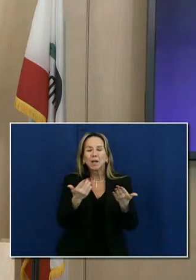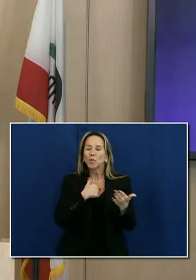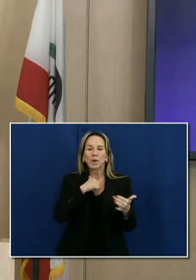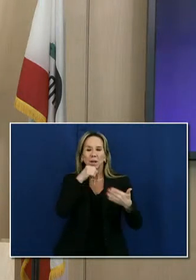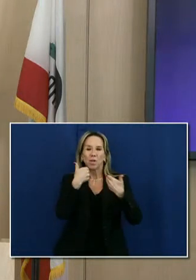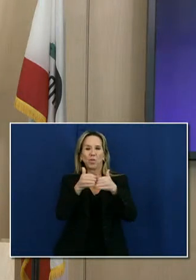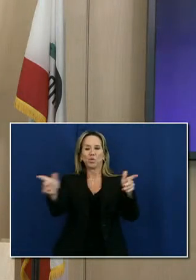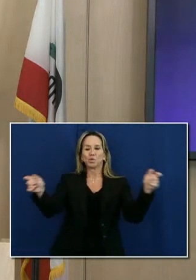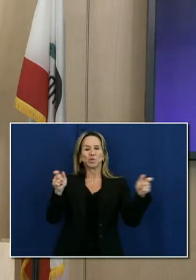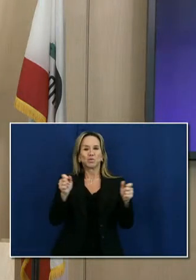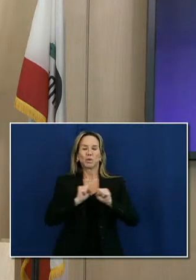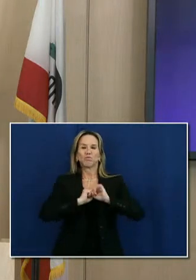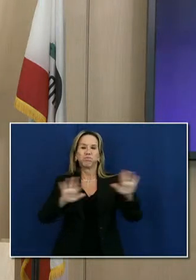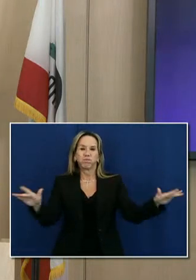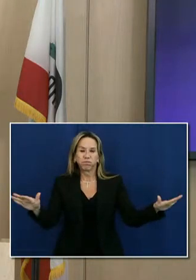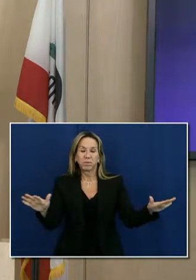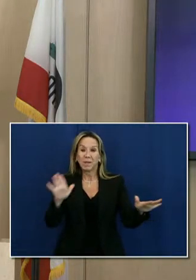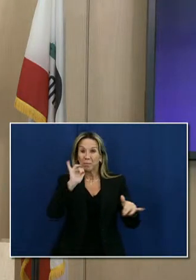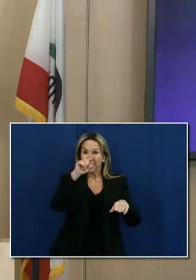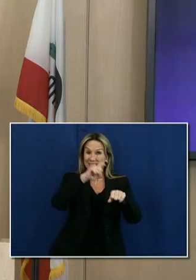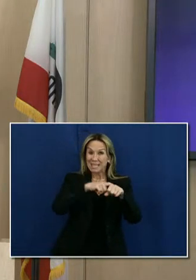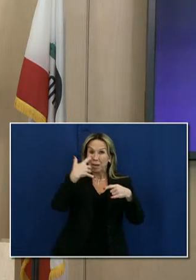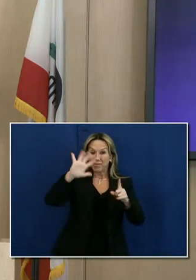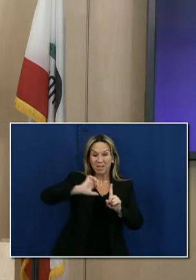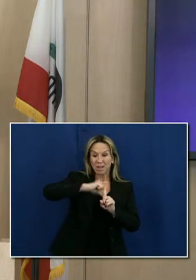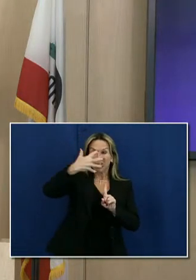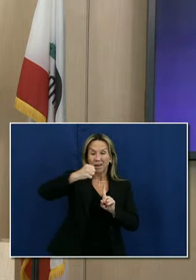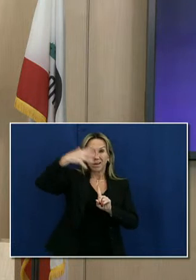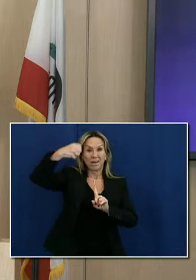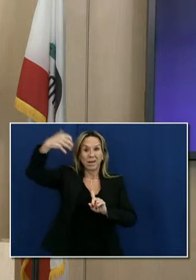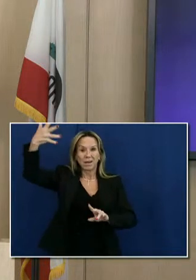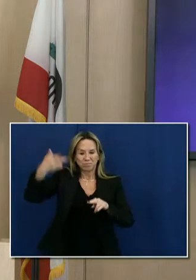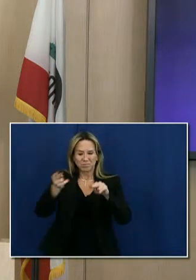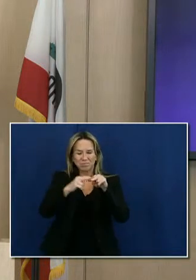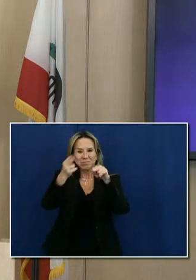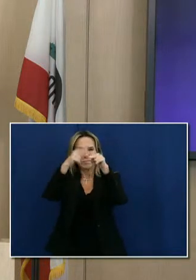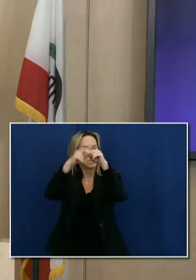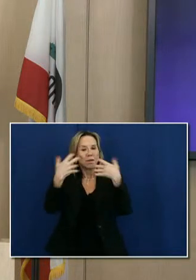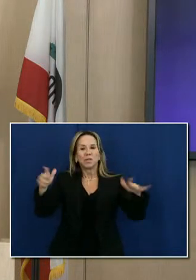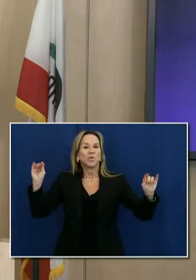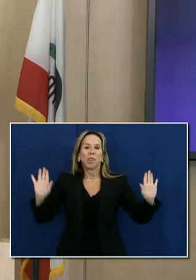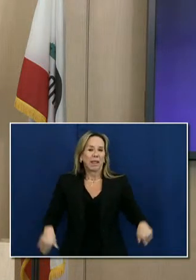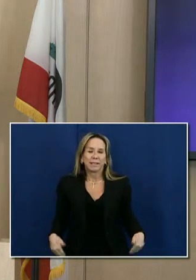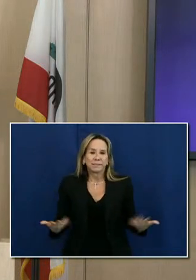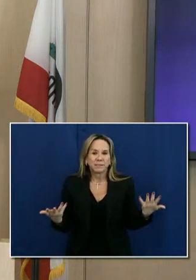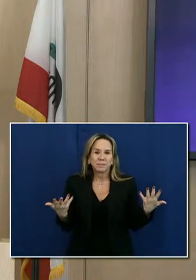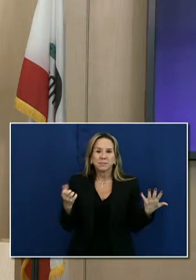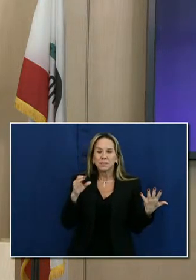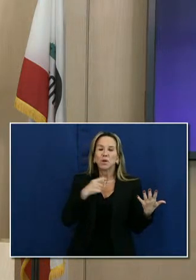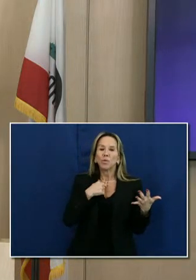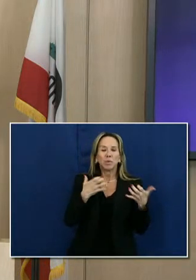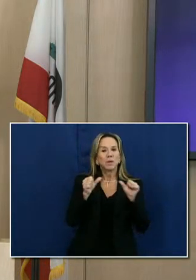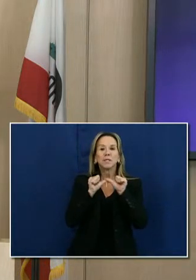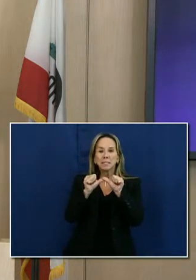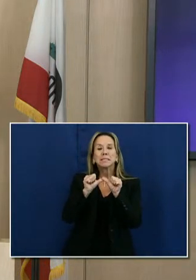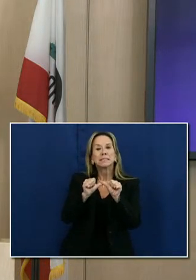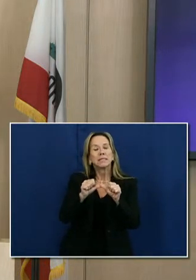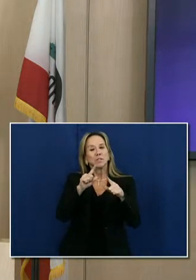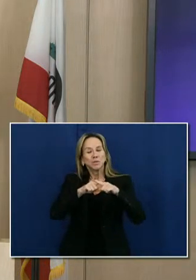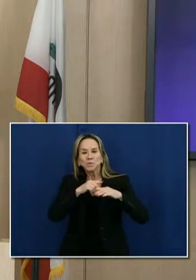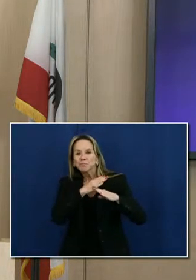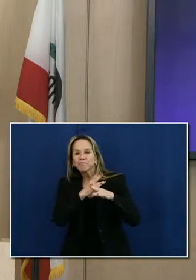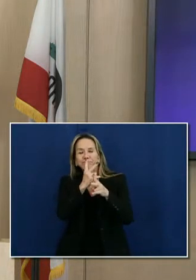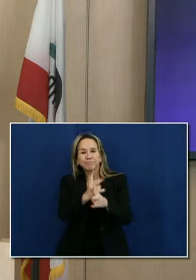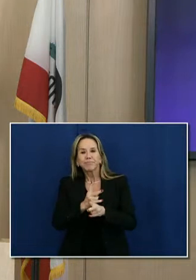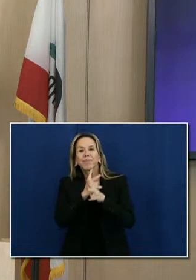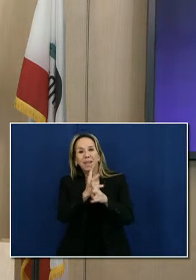of control. By the time you have exponential growth and spread, it is too late to stop it. And so we have to continue to fight, continue to